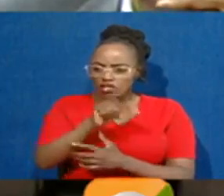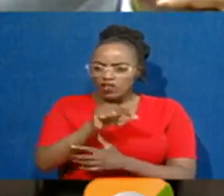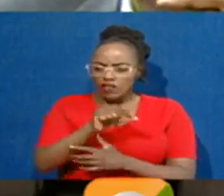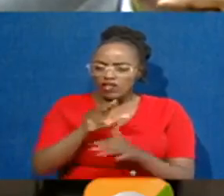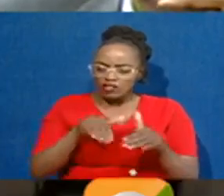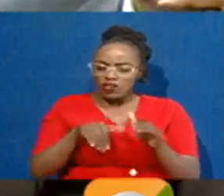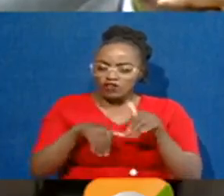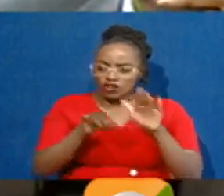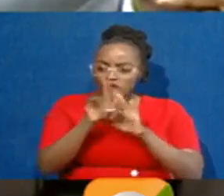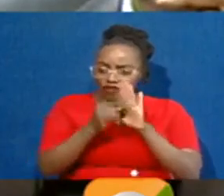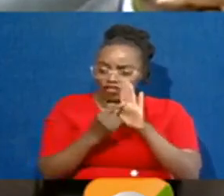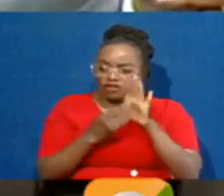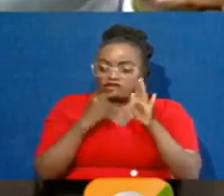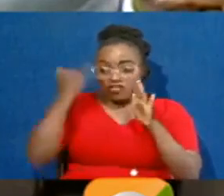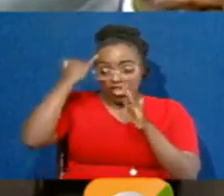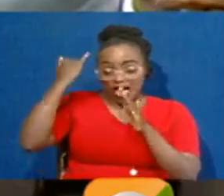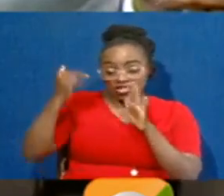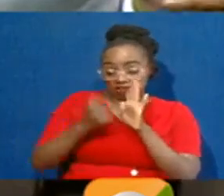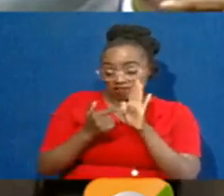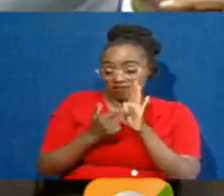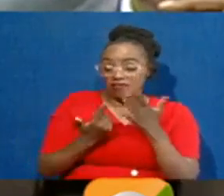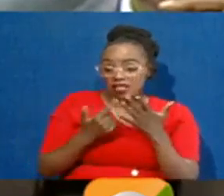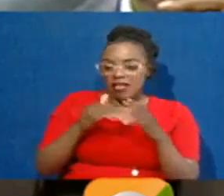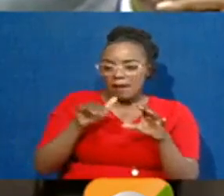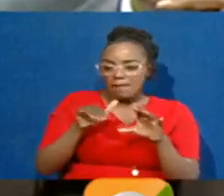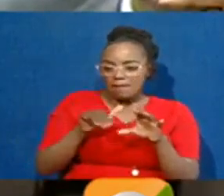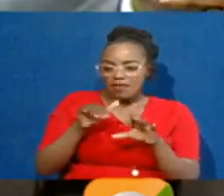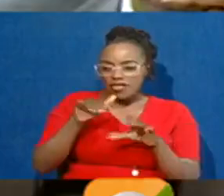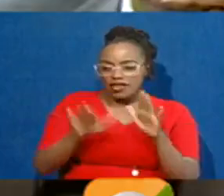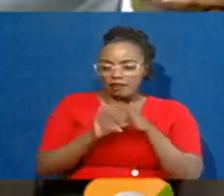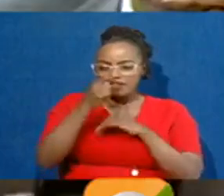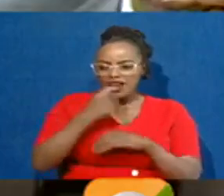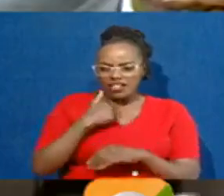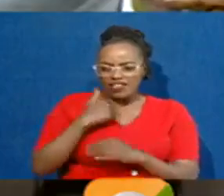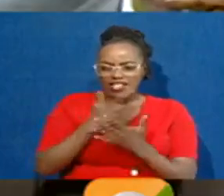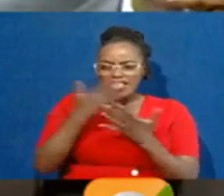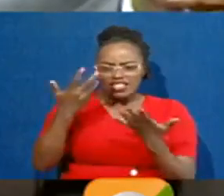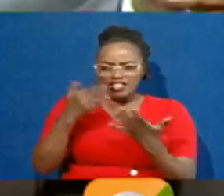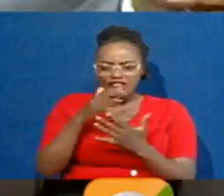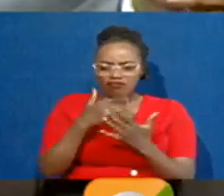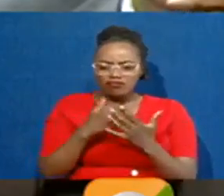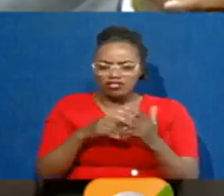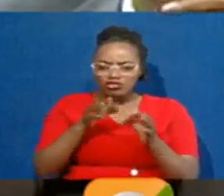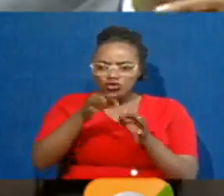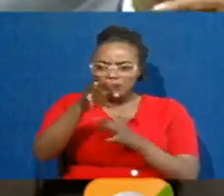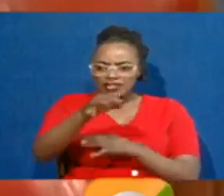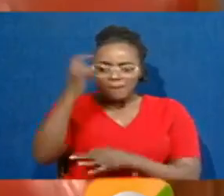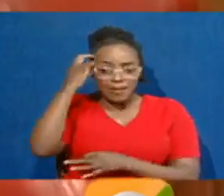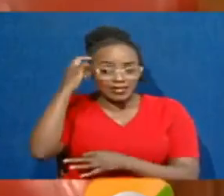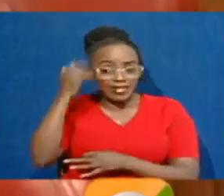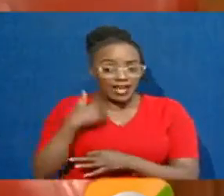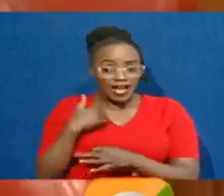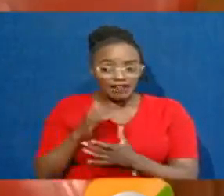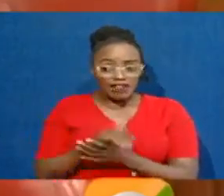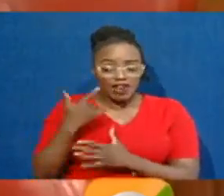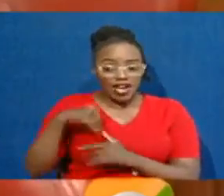in order to say that there is a mentality, that the Deputy President has a mentality to eat? Does he have any gadget to mention mentality? We